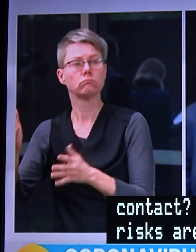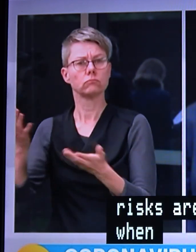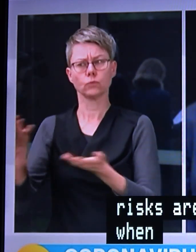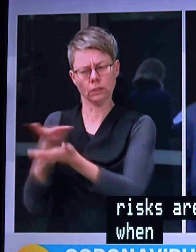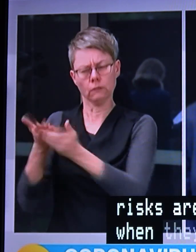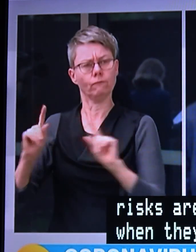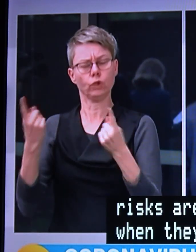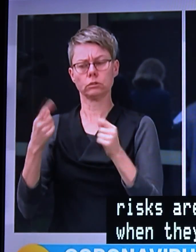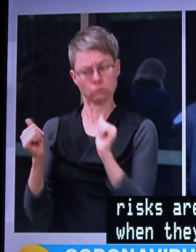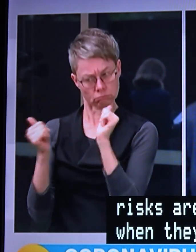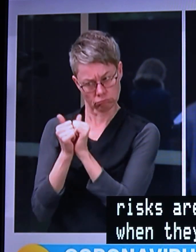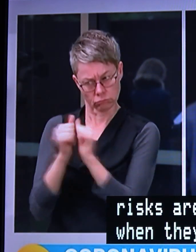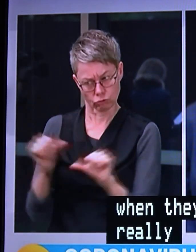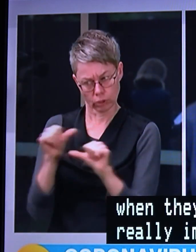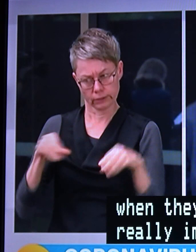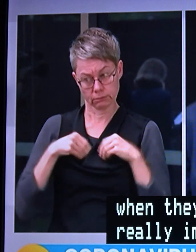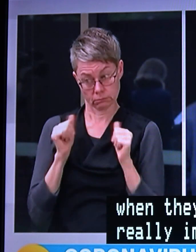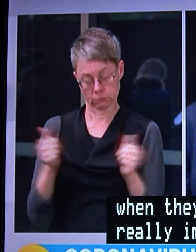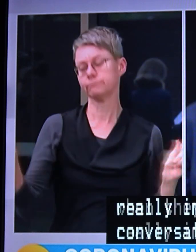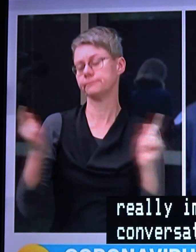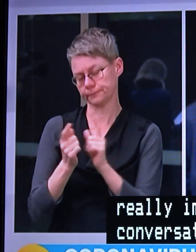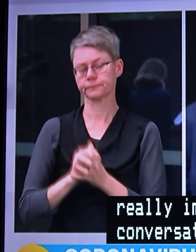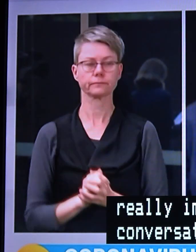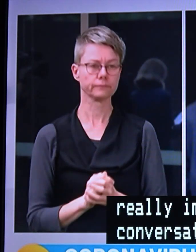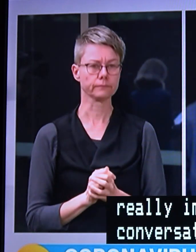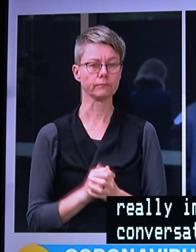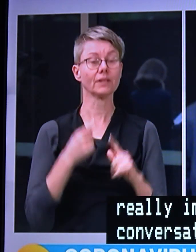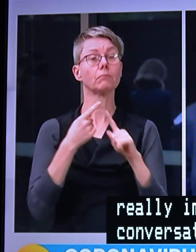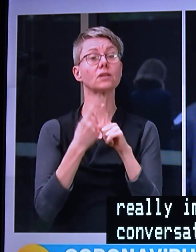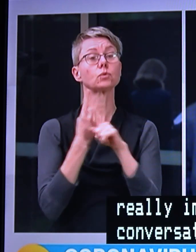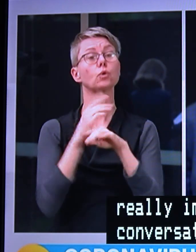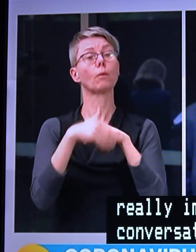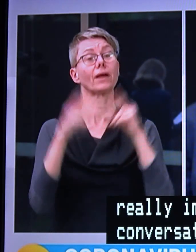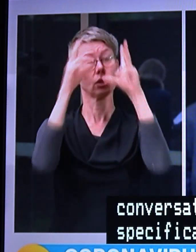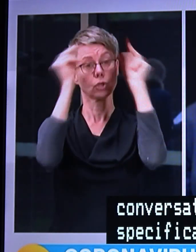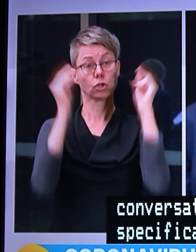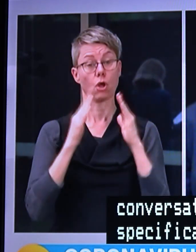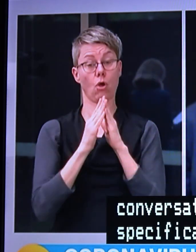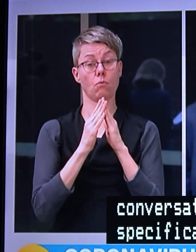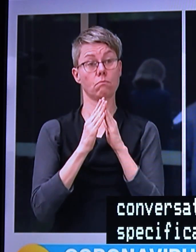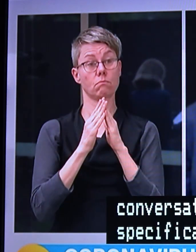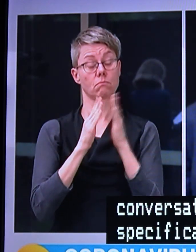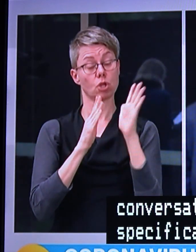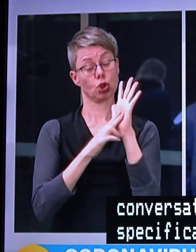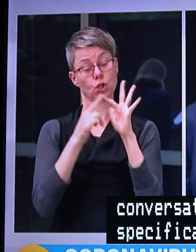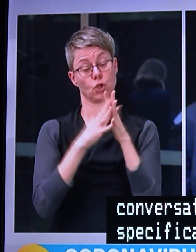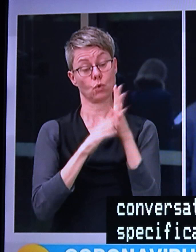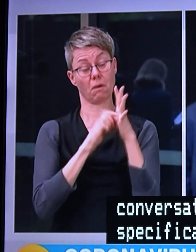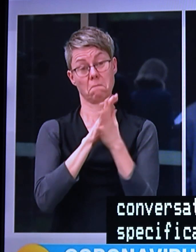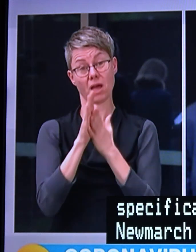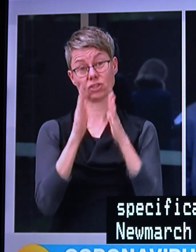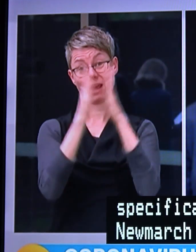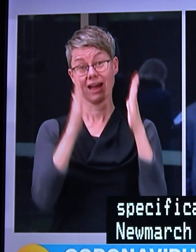I wanted to specifically also comment on Newmarch House, that Anglicare aged care home. The number of deaths yesterday